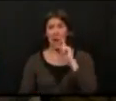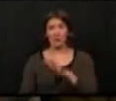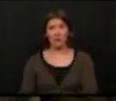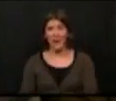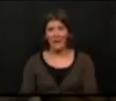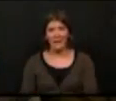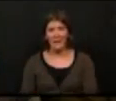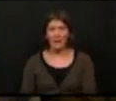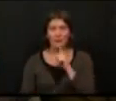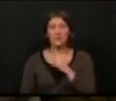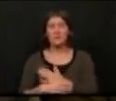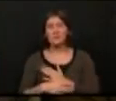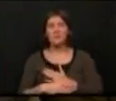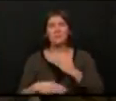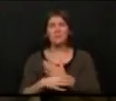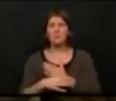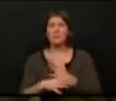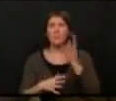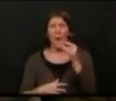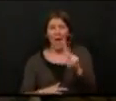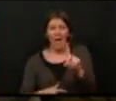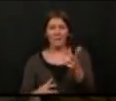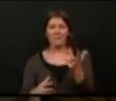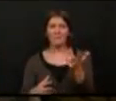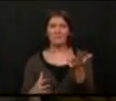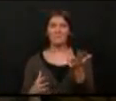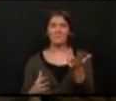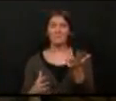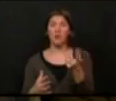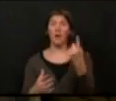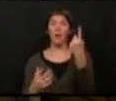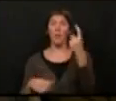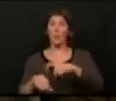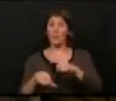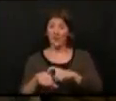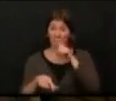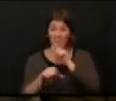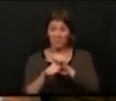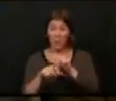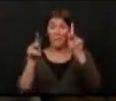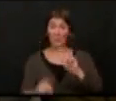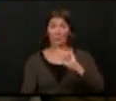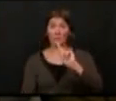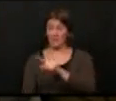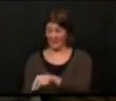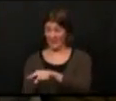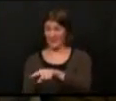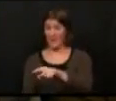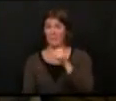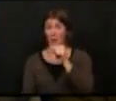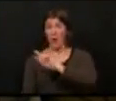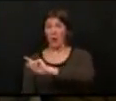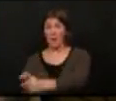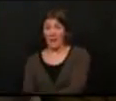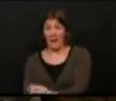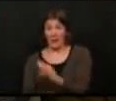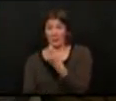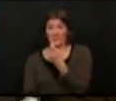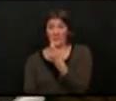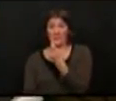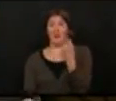are an enormously rowdy one. One time a guest came to my apartment. I have to go downstairs to pick